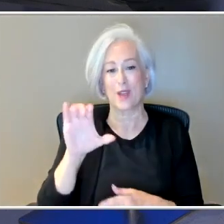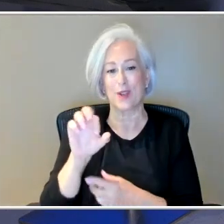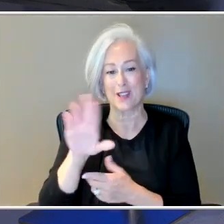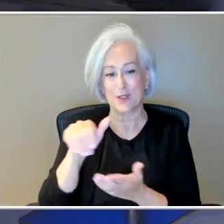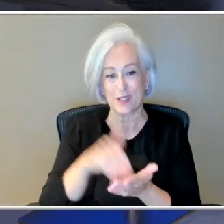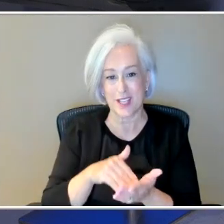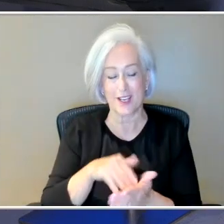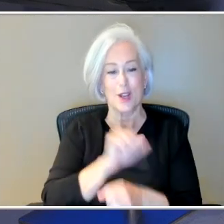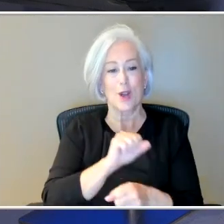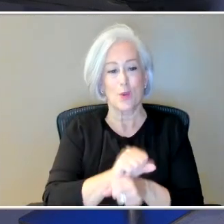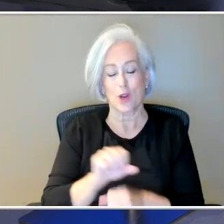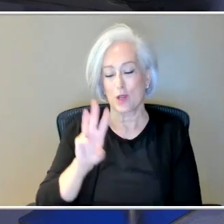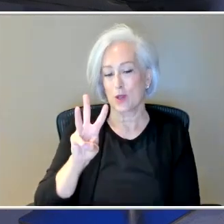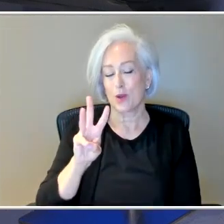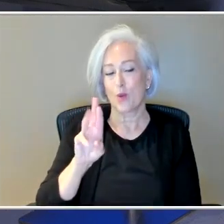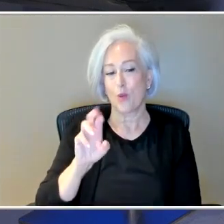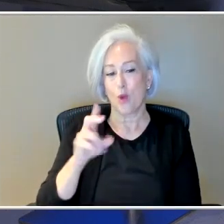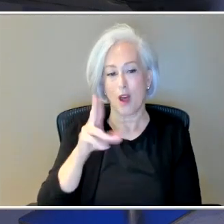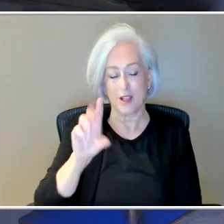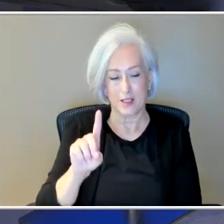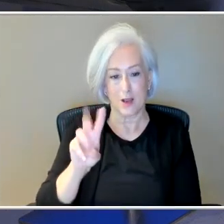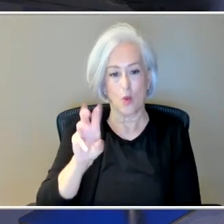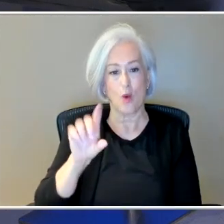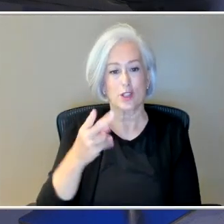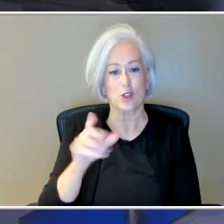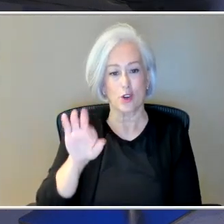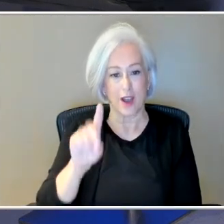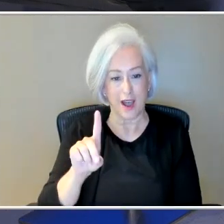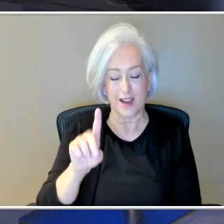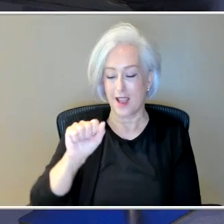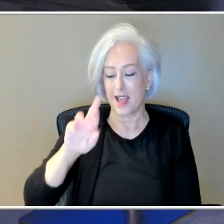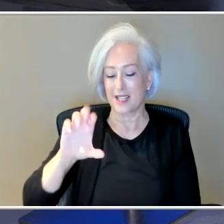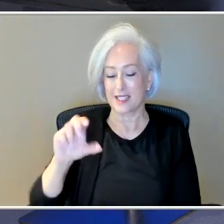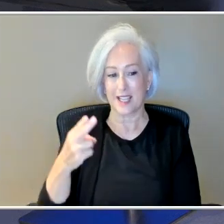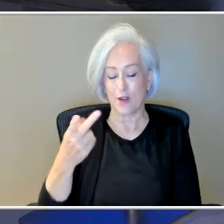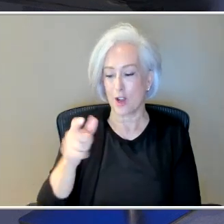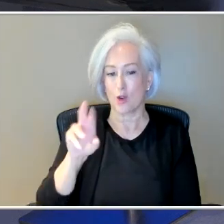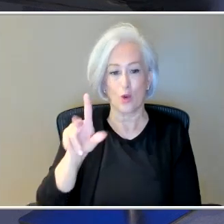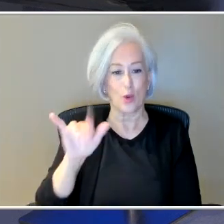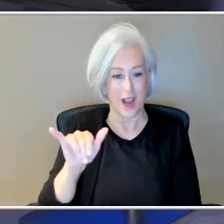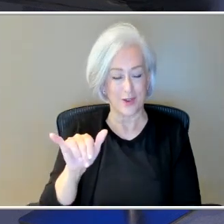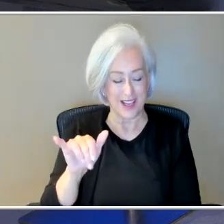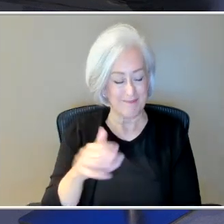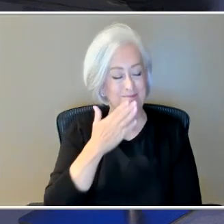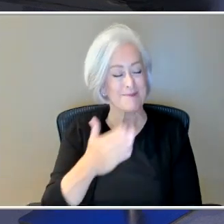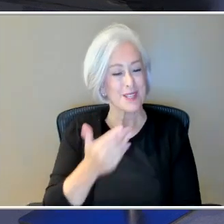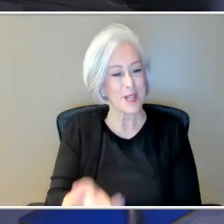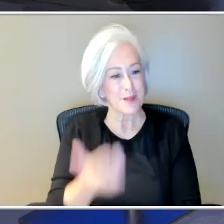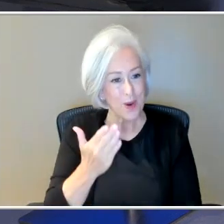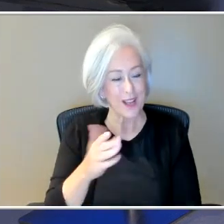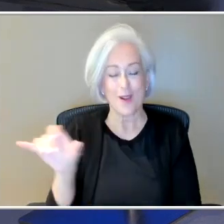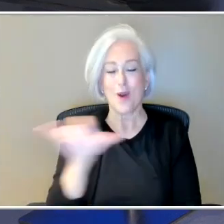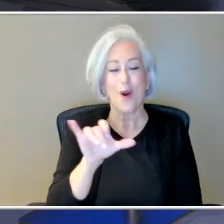Rhonda Westerheide and Sarah Grigory. So good morning, ladies. Good to have you. And also, please welcome back Jason Spreitzer. He was on